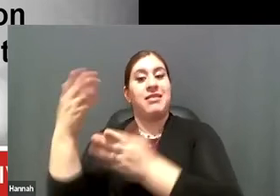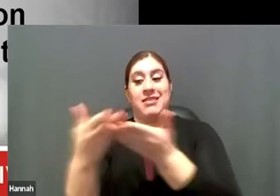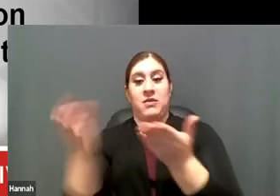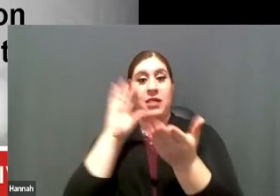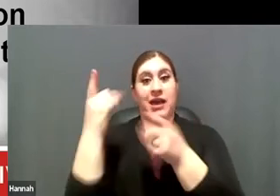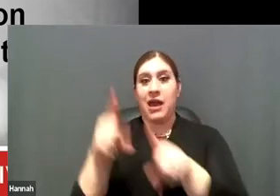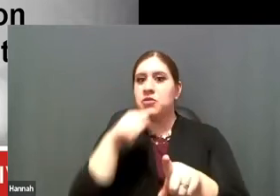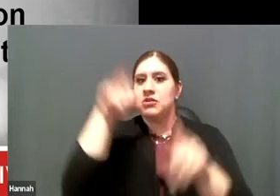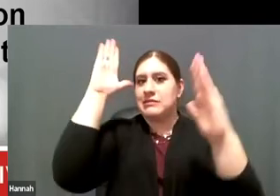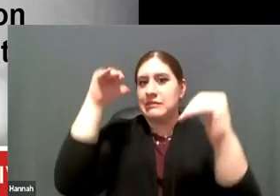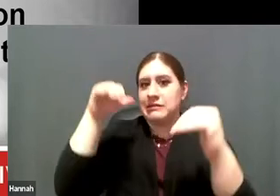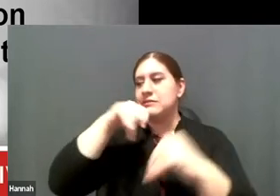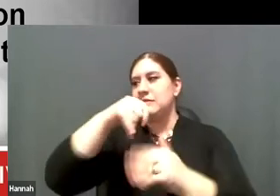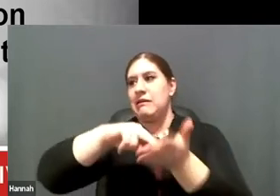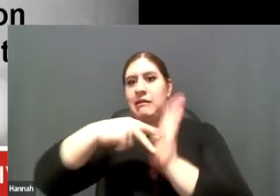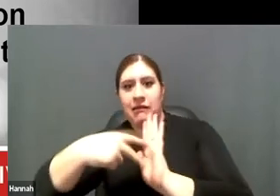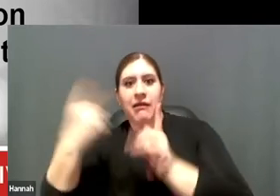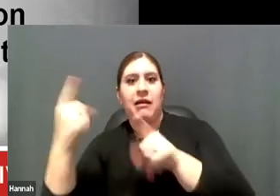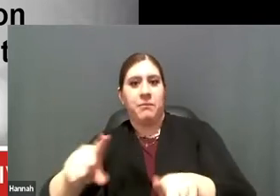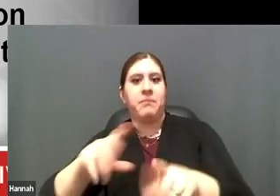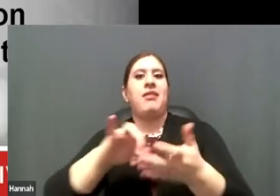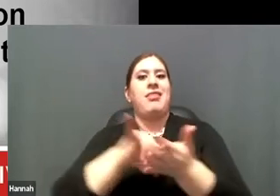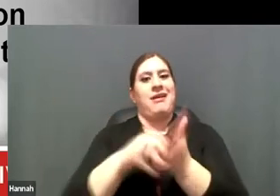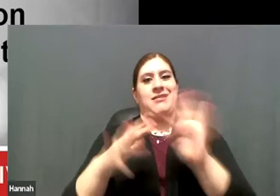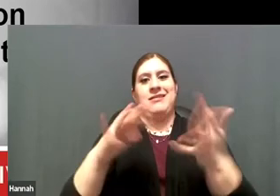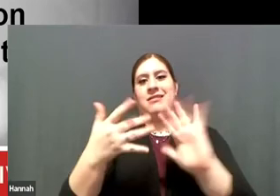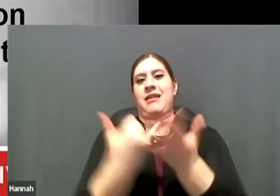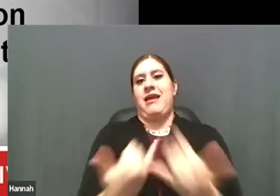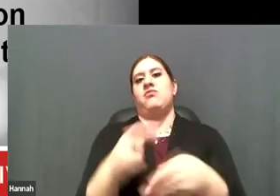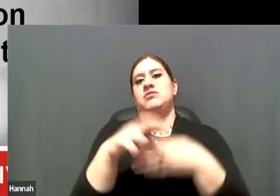you didn't intend to happen, and well, they may be kind of bad. Yeah.